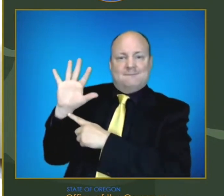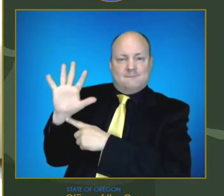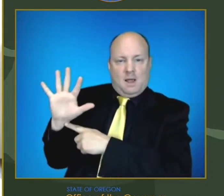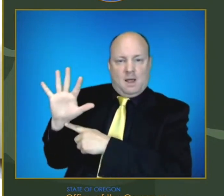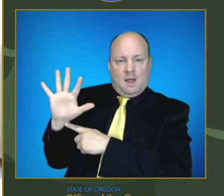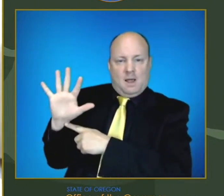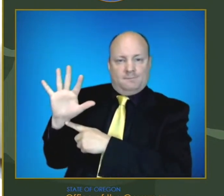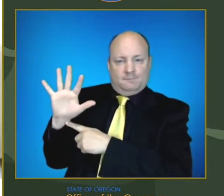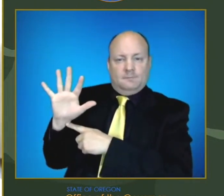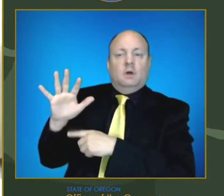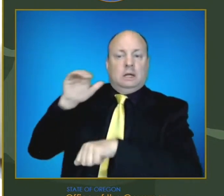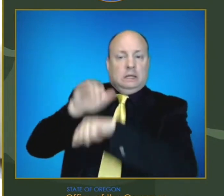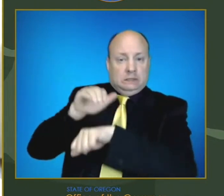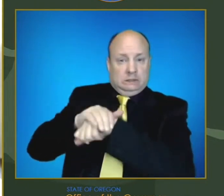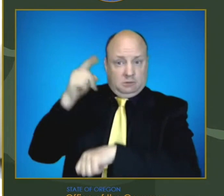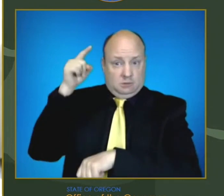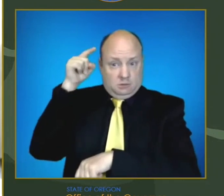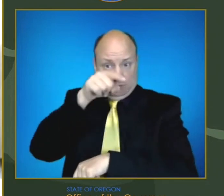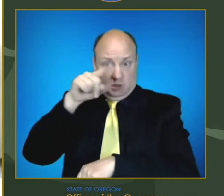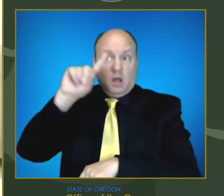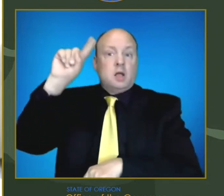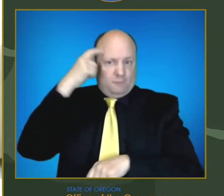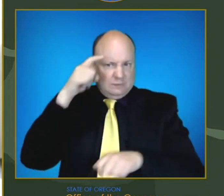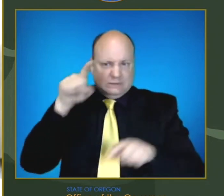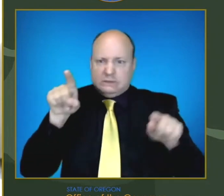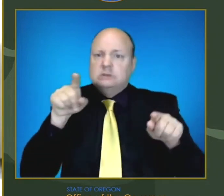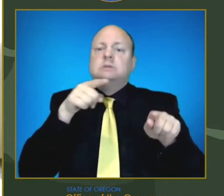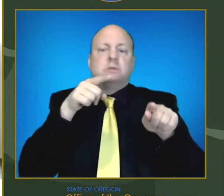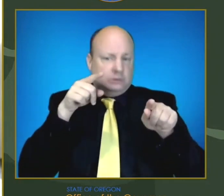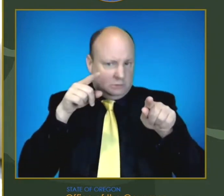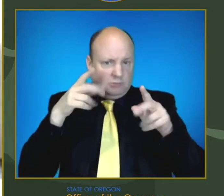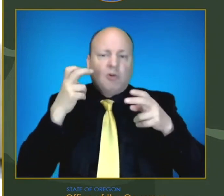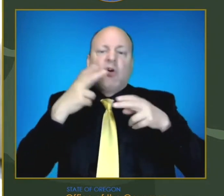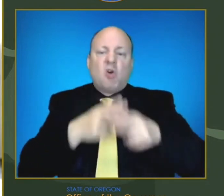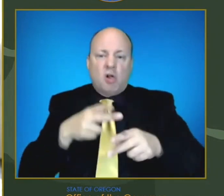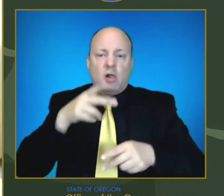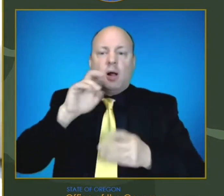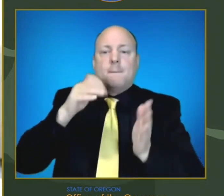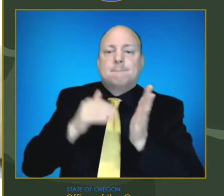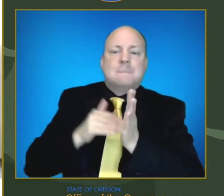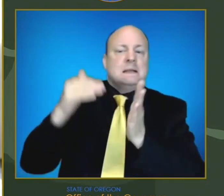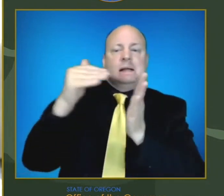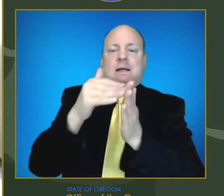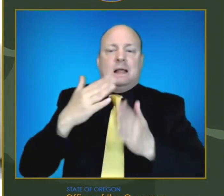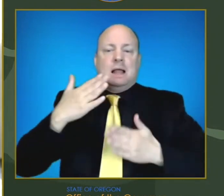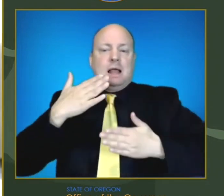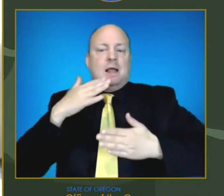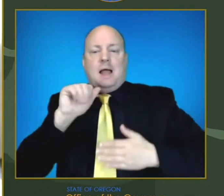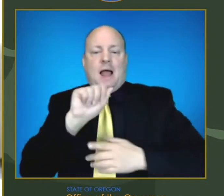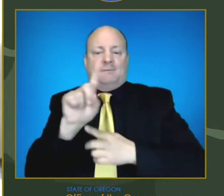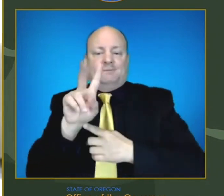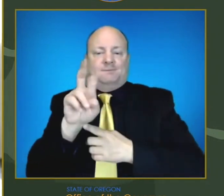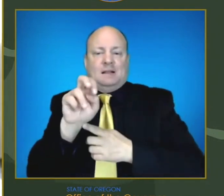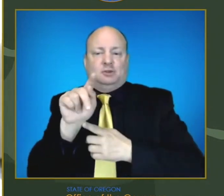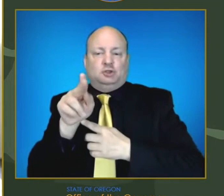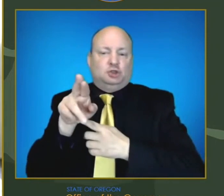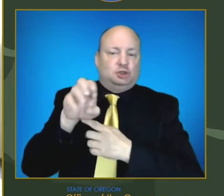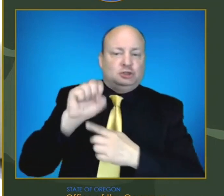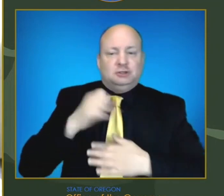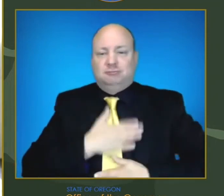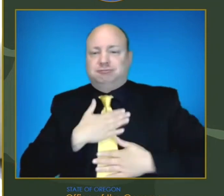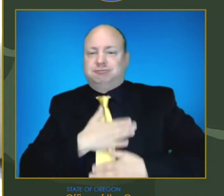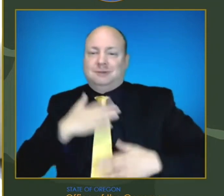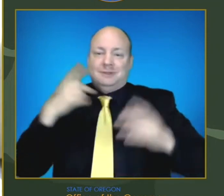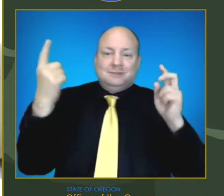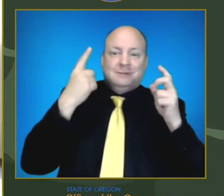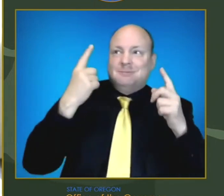called the Million Adventure to raise funds for their war against the French. The government sold 100,000 tickets